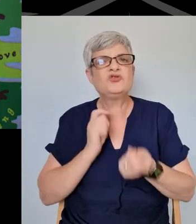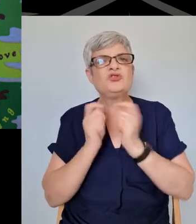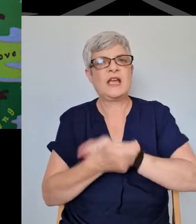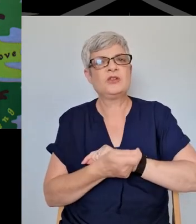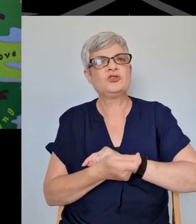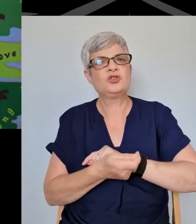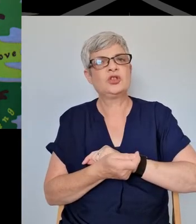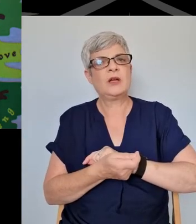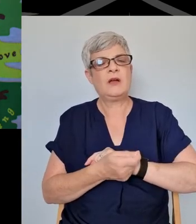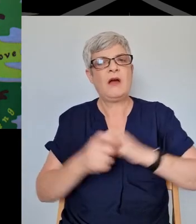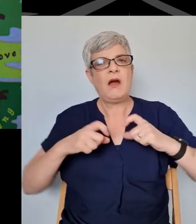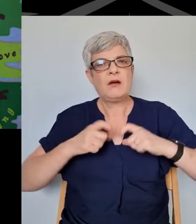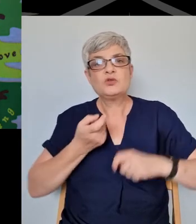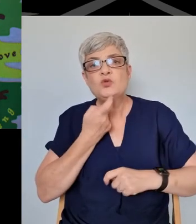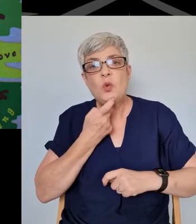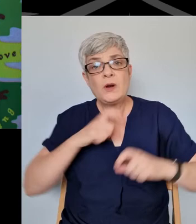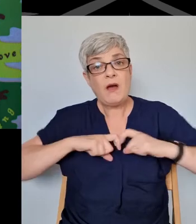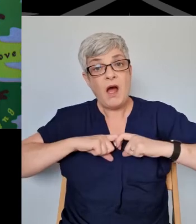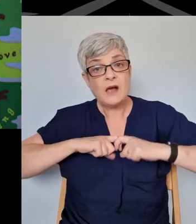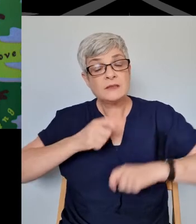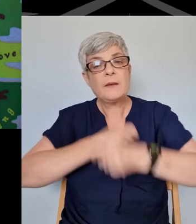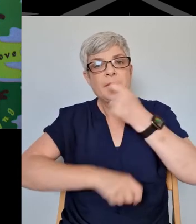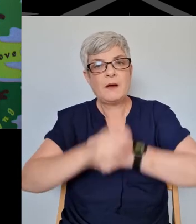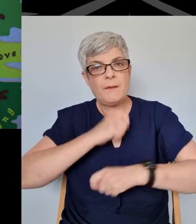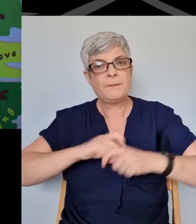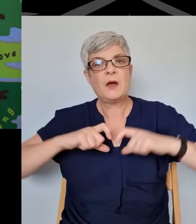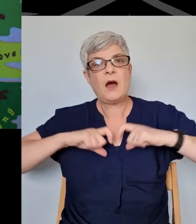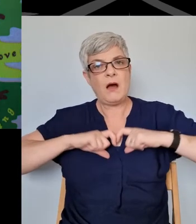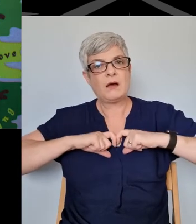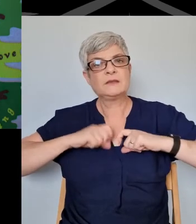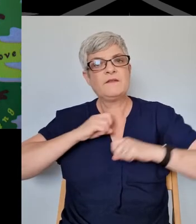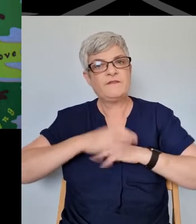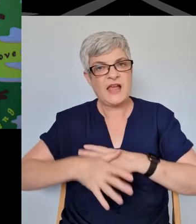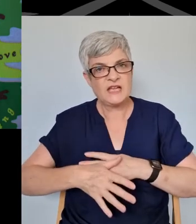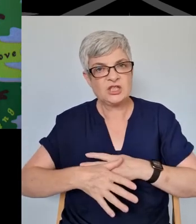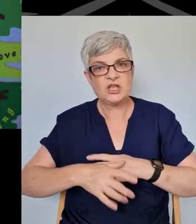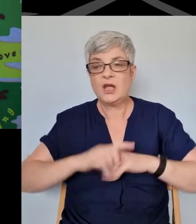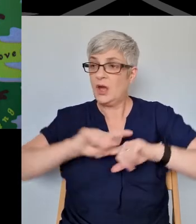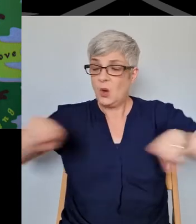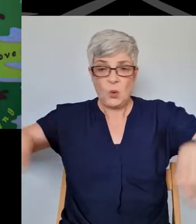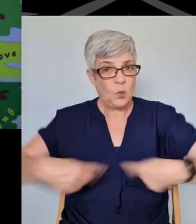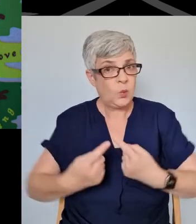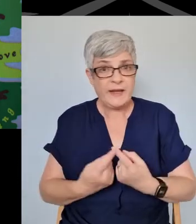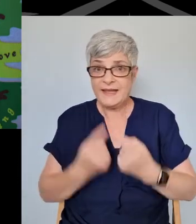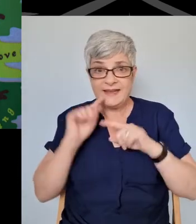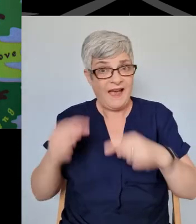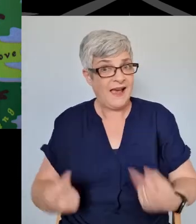becoming hearts of flesh. We can't do that.